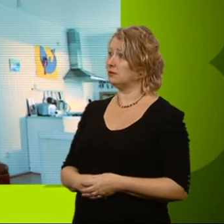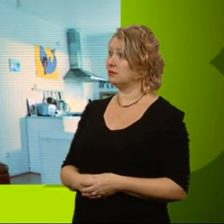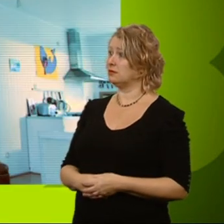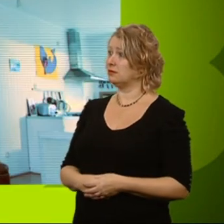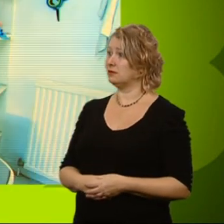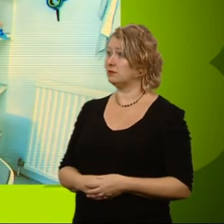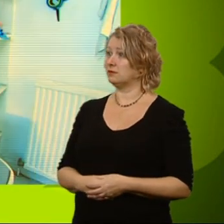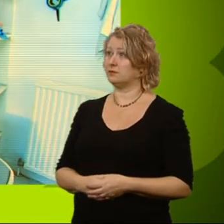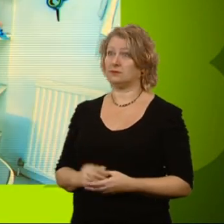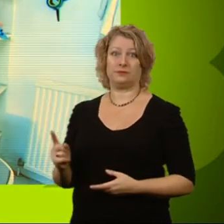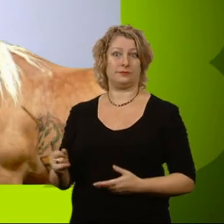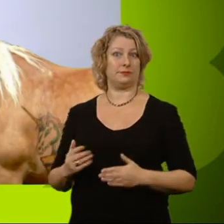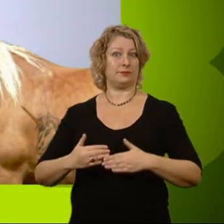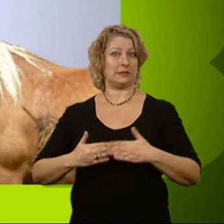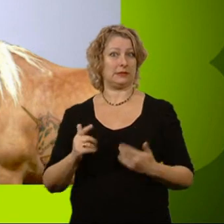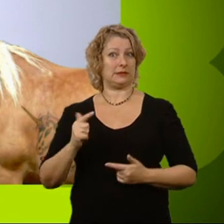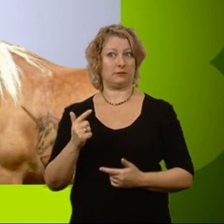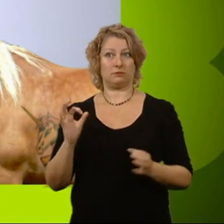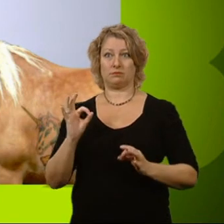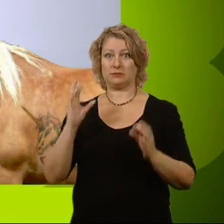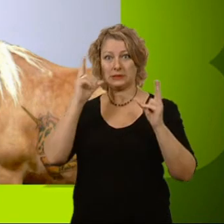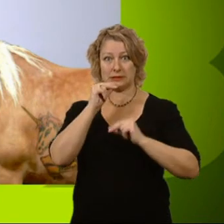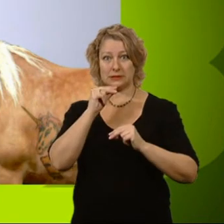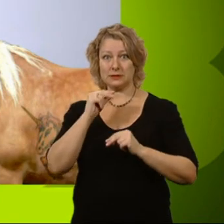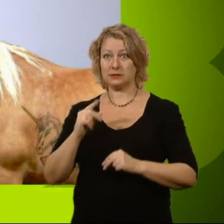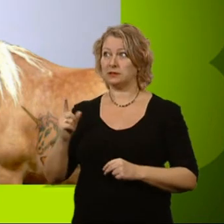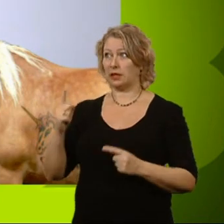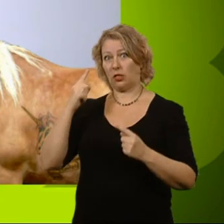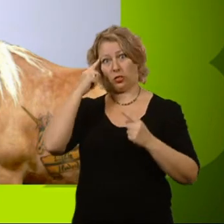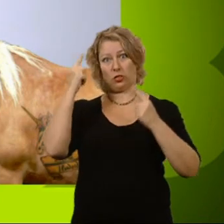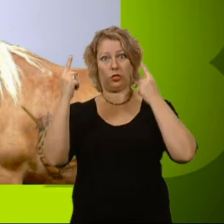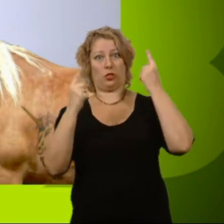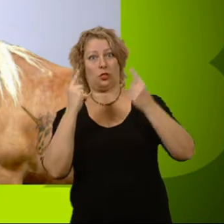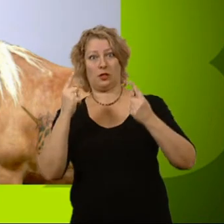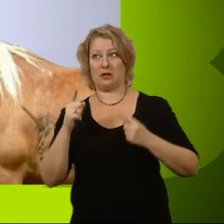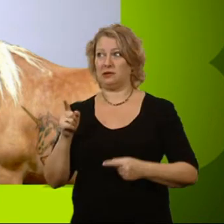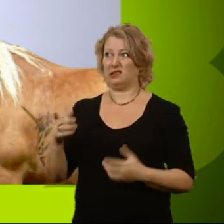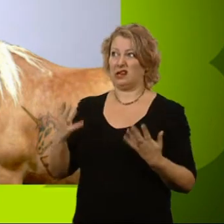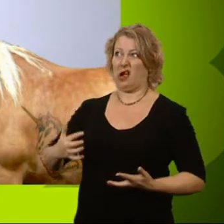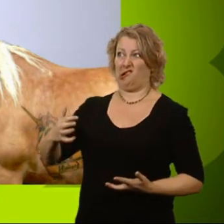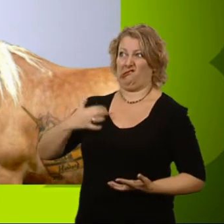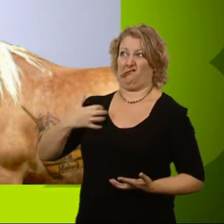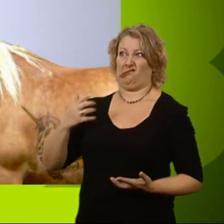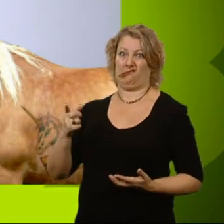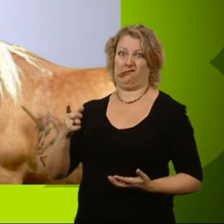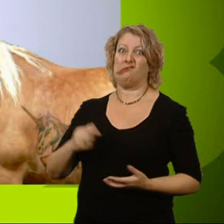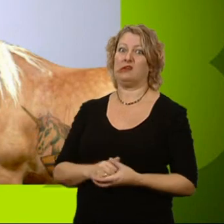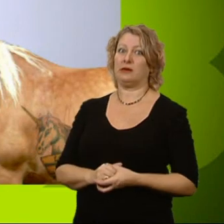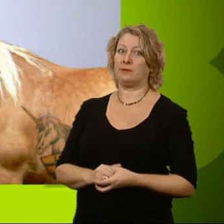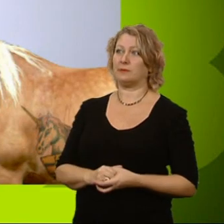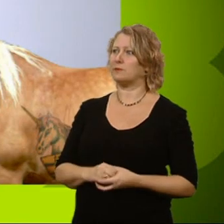Dear Seven, without sleep, as well as the hallucinations, little Howard is irritable. Pass me